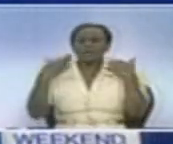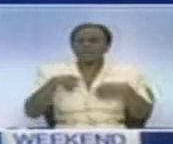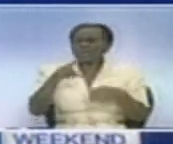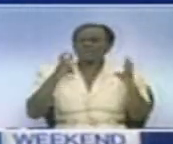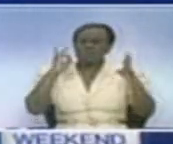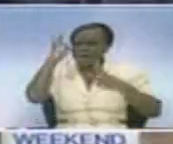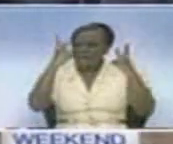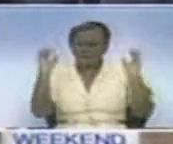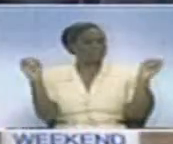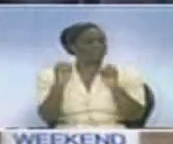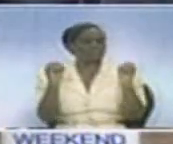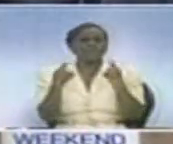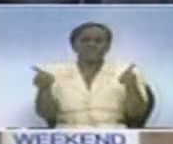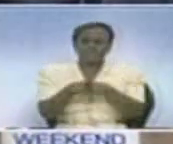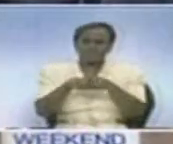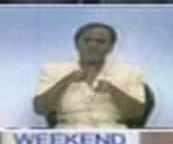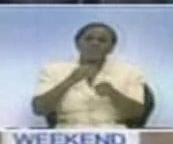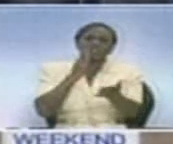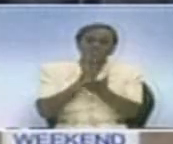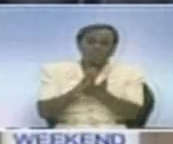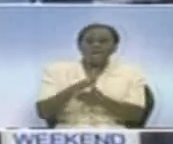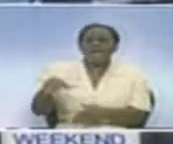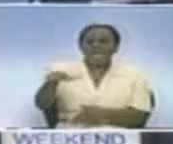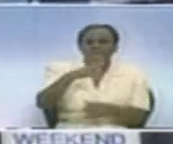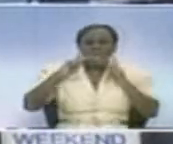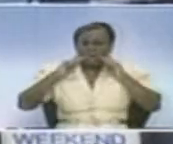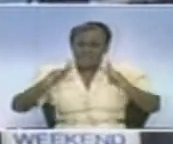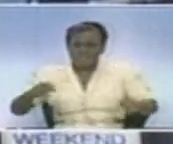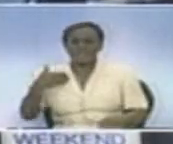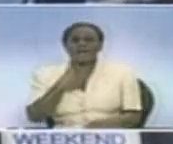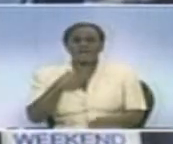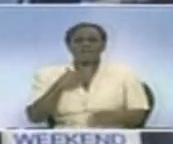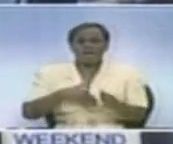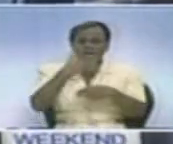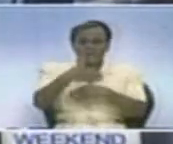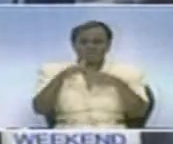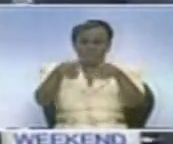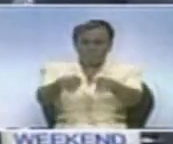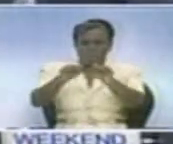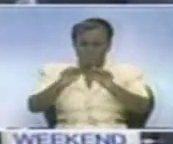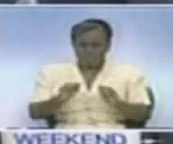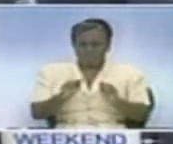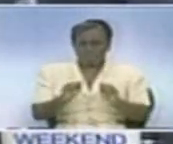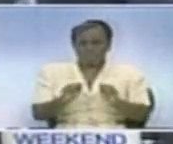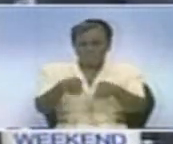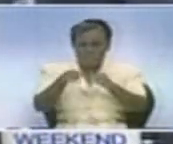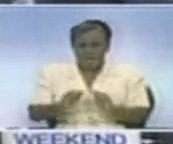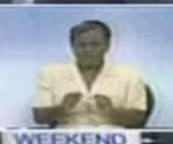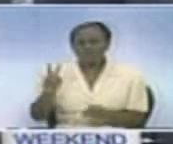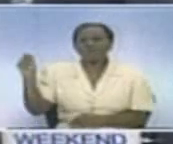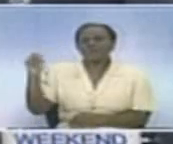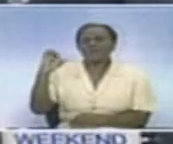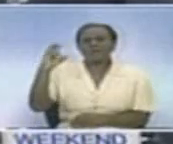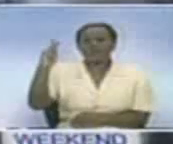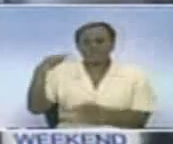panic, as all was being done to ensure the area remains peaceful. Speaking after the body of Mpeketoni attack victim Nicholas